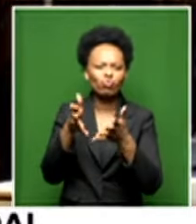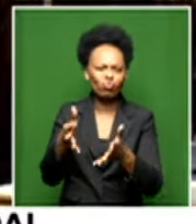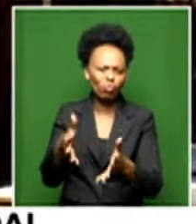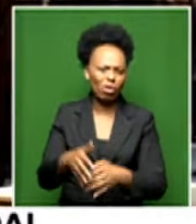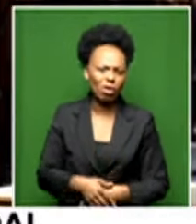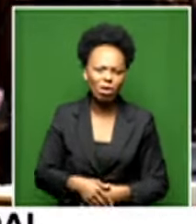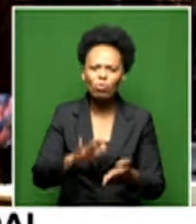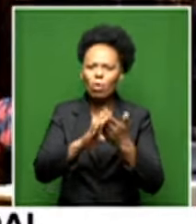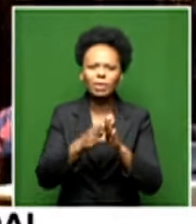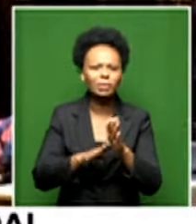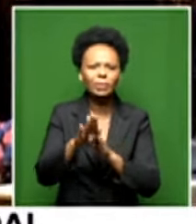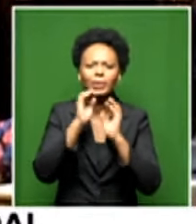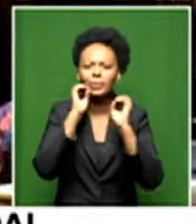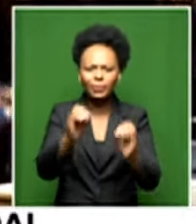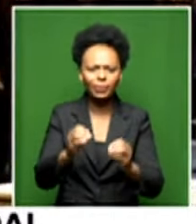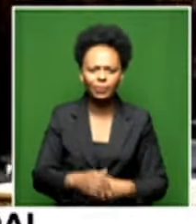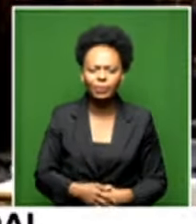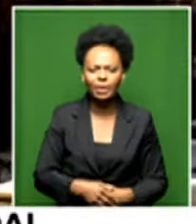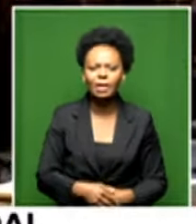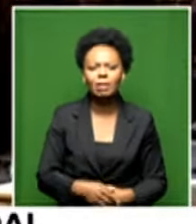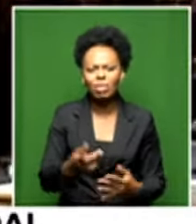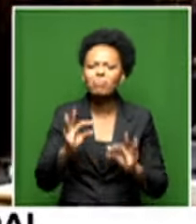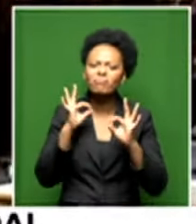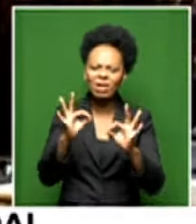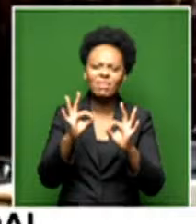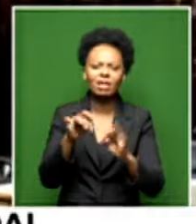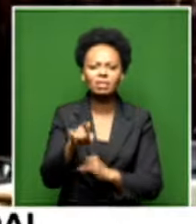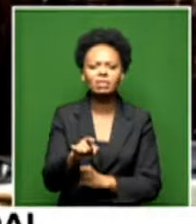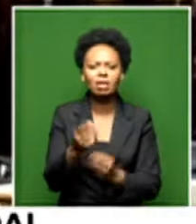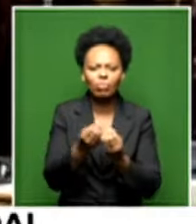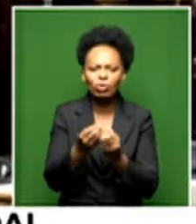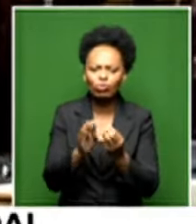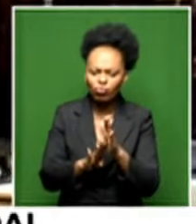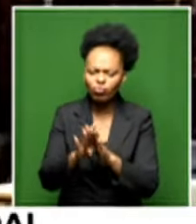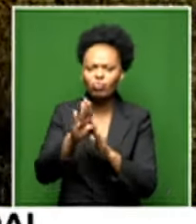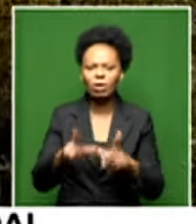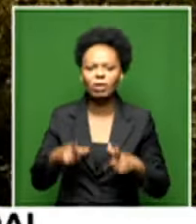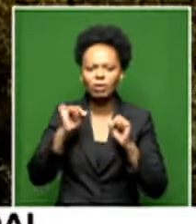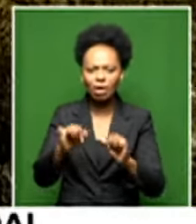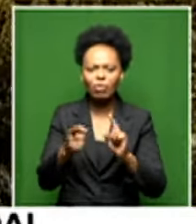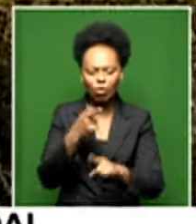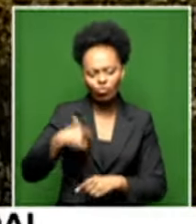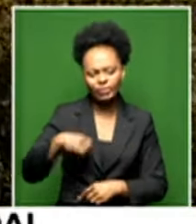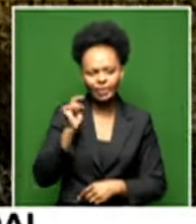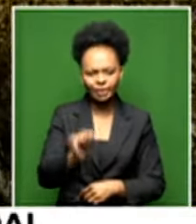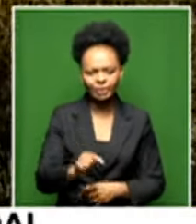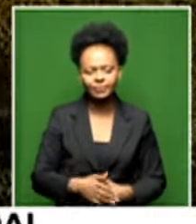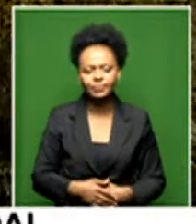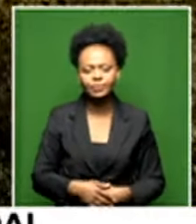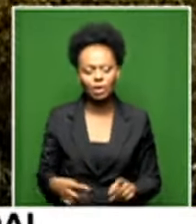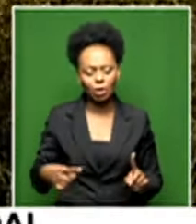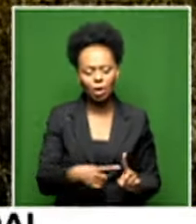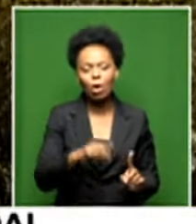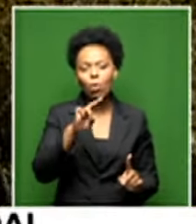is not going anywhere. It's going to be there. It's a perfect in-situ upgrade situation for the municipality. Kukumungwe has